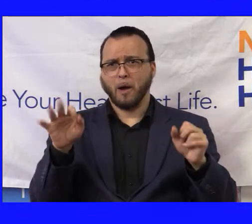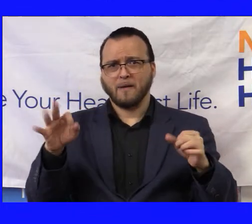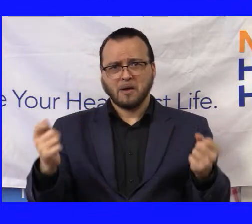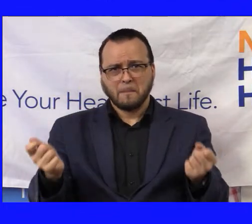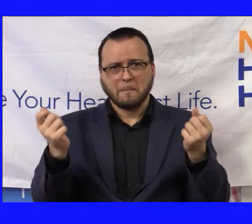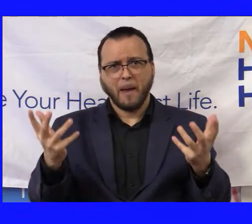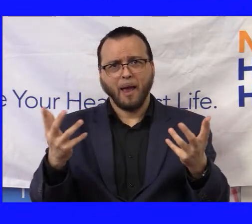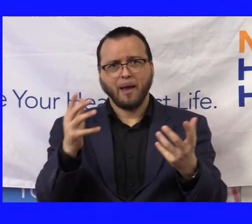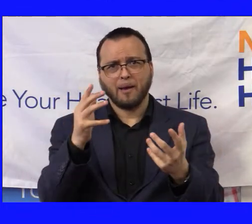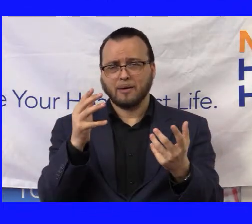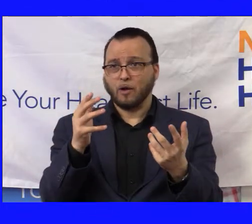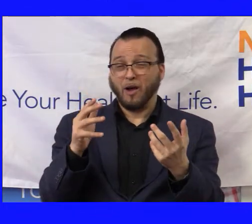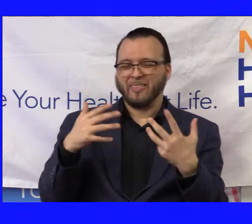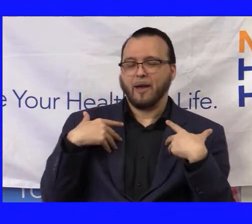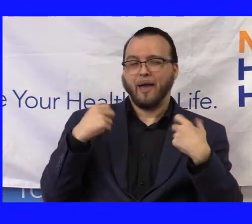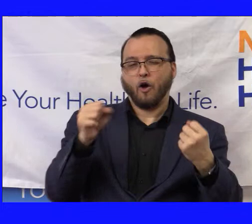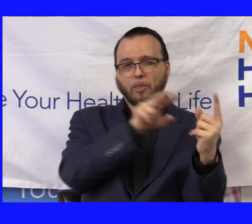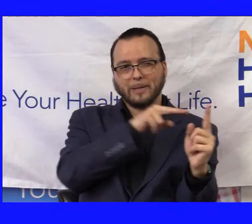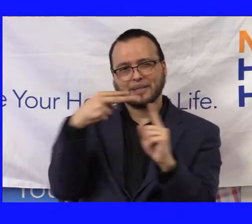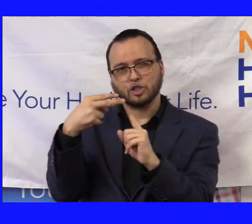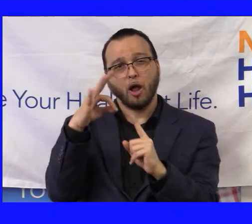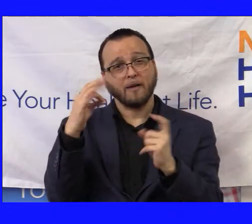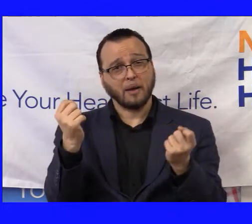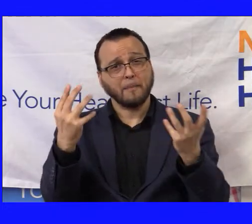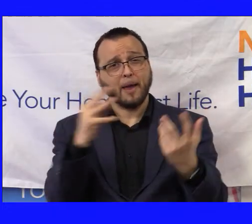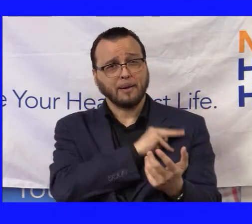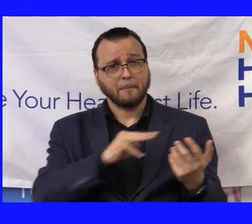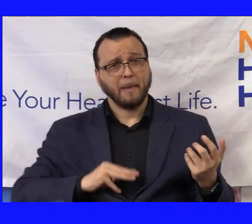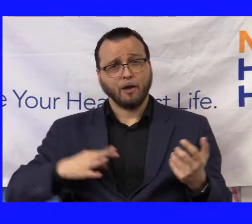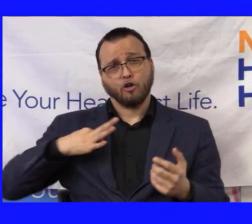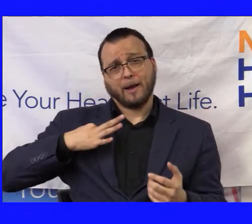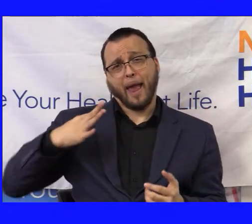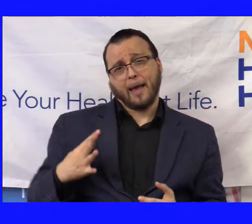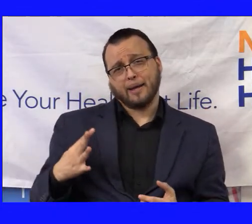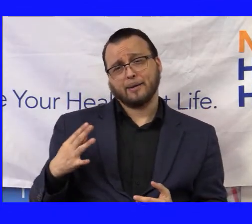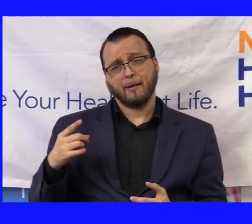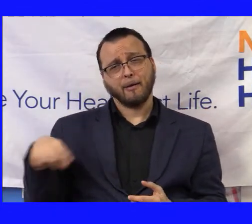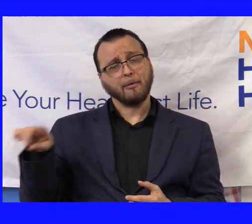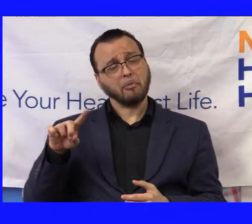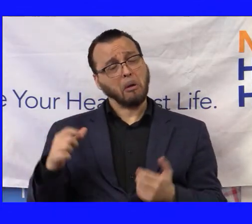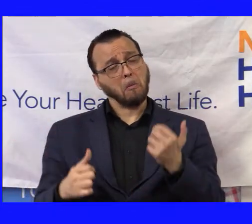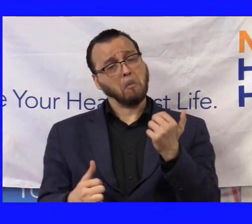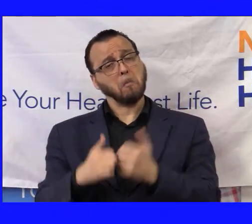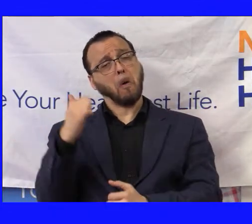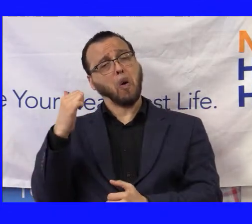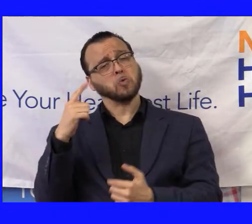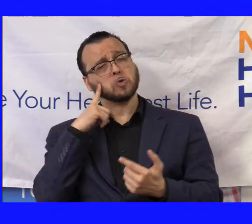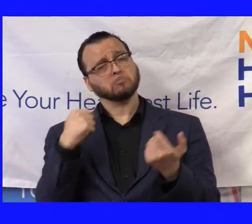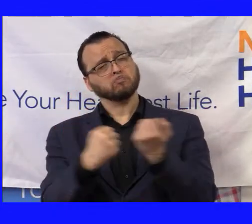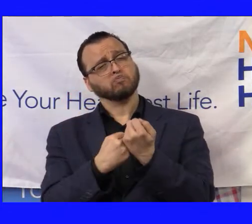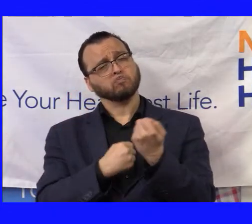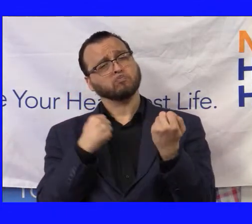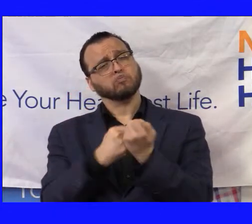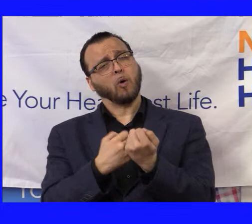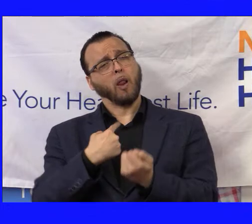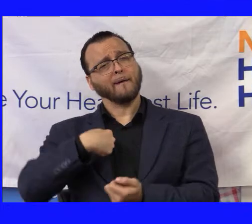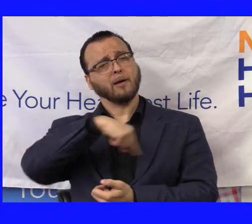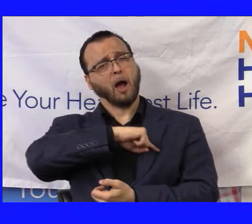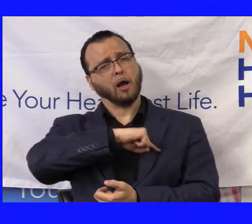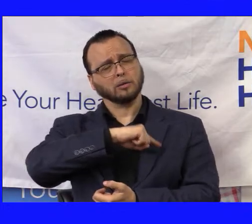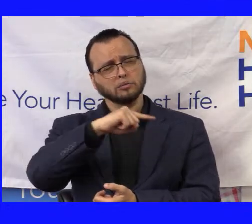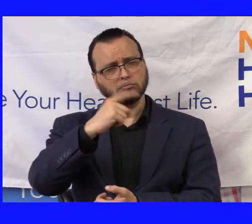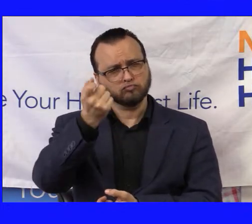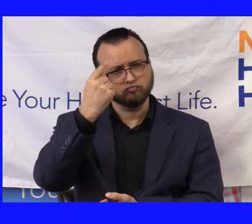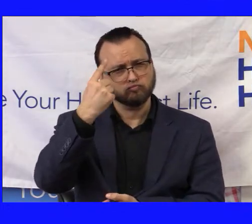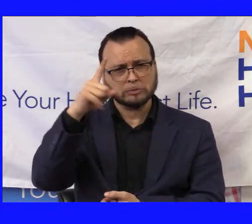the mayoral candidates, who are largely, sympathetic, supportive of us, understand the need for